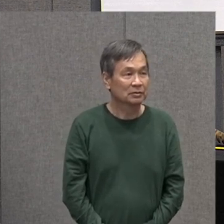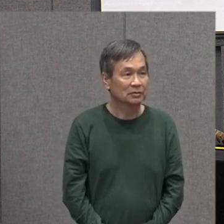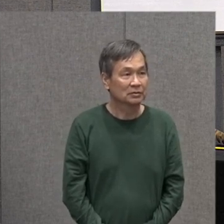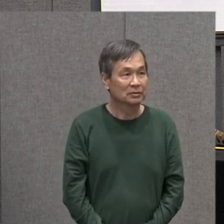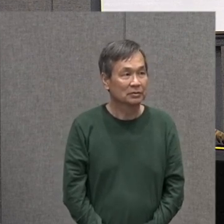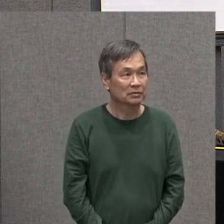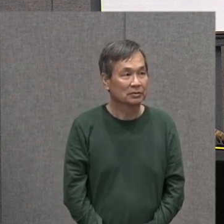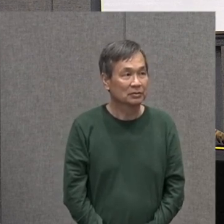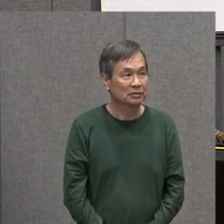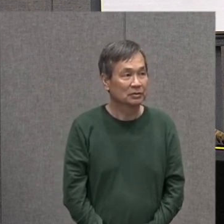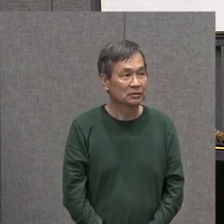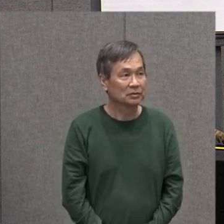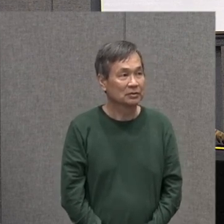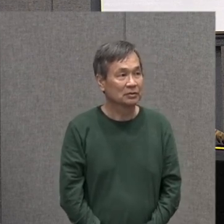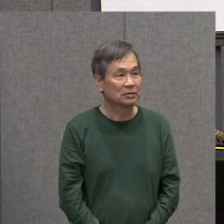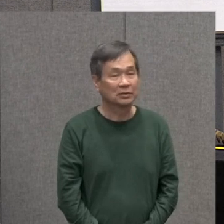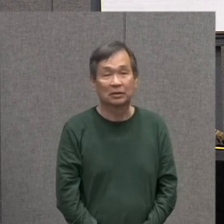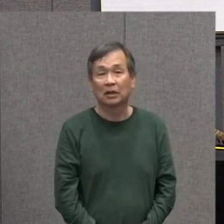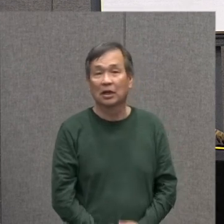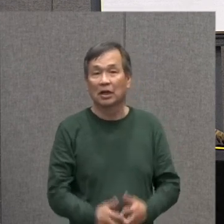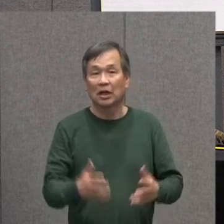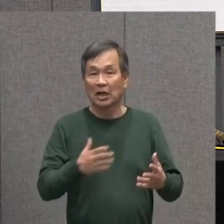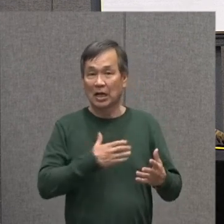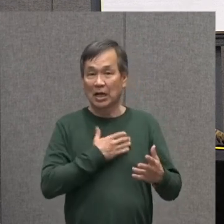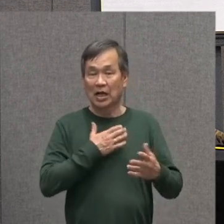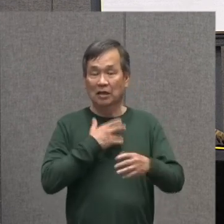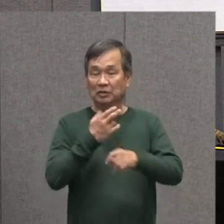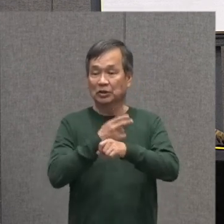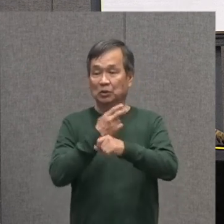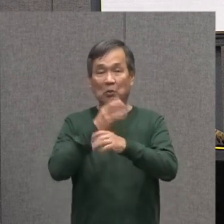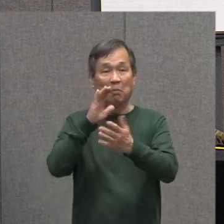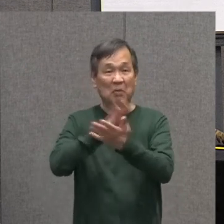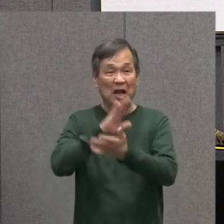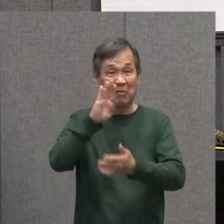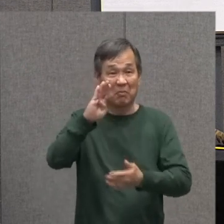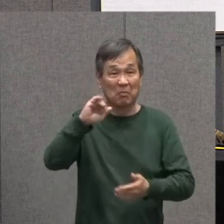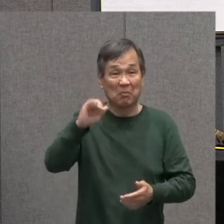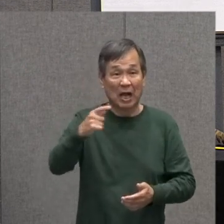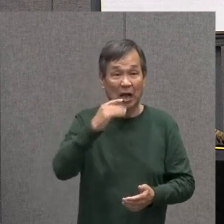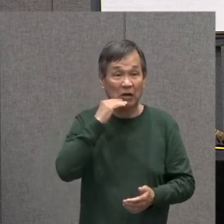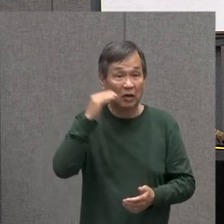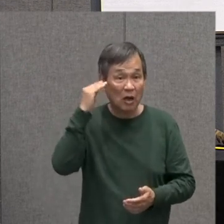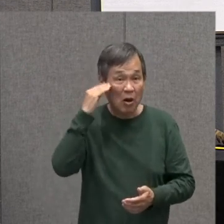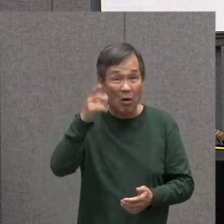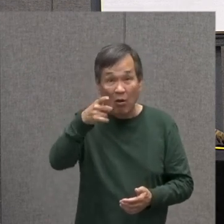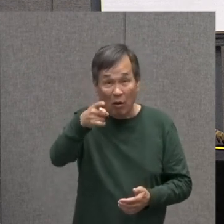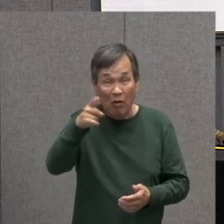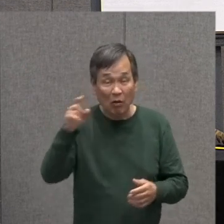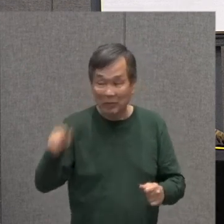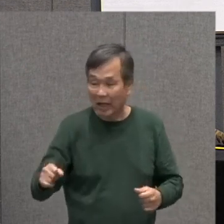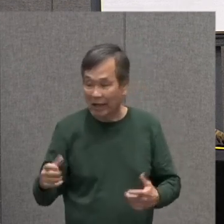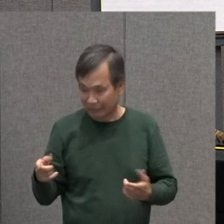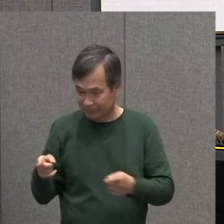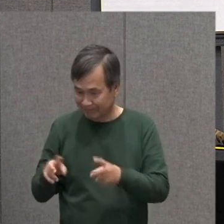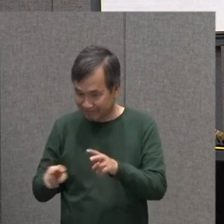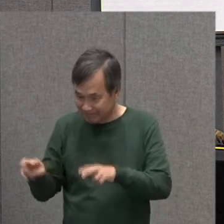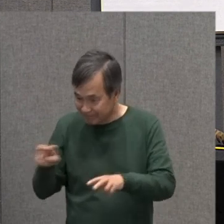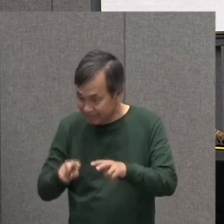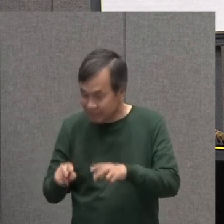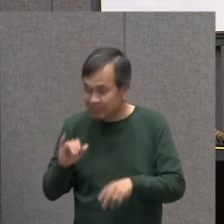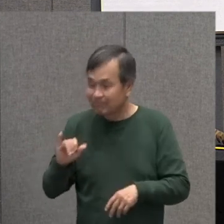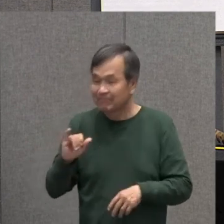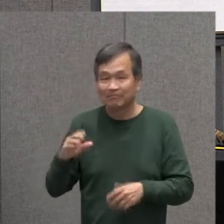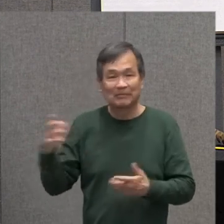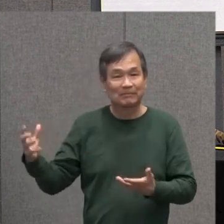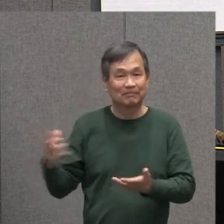Mm-hmm. I'm so glad I had these bags at home. They were just kind of sitting there next to my washing machine. I was wondering what to do with them.